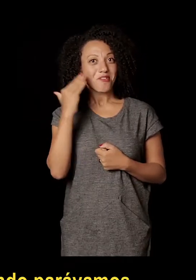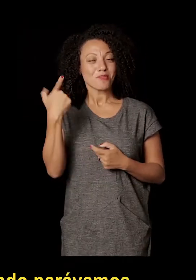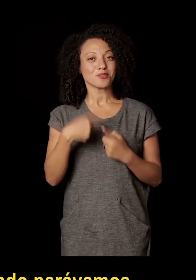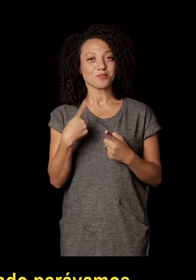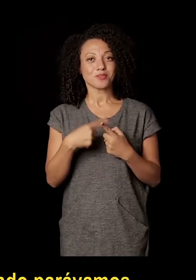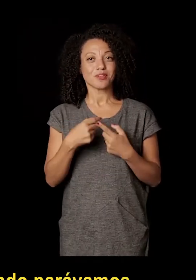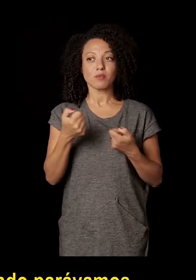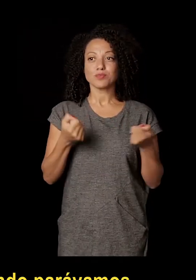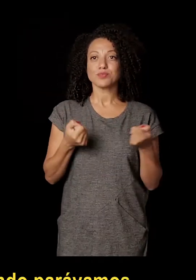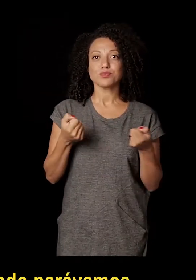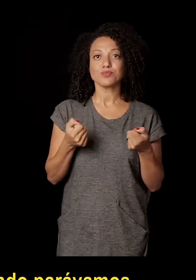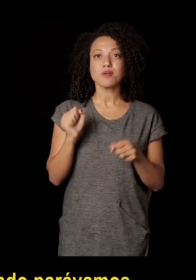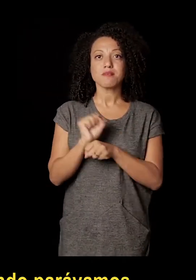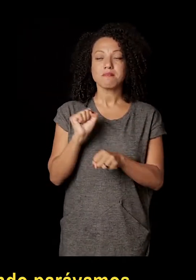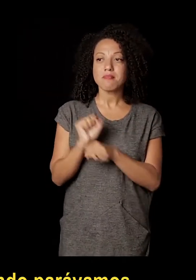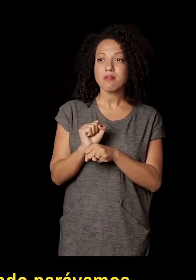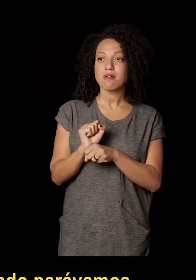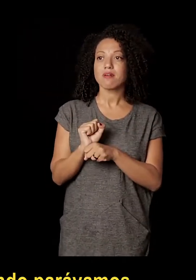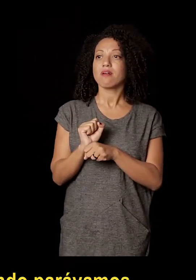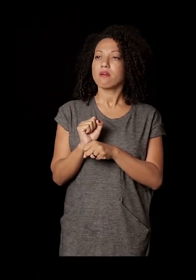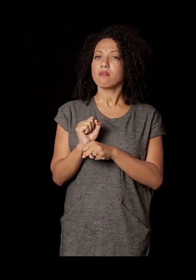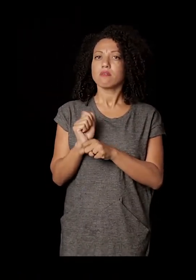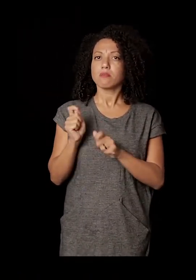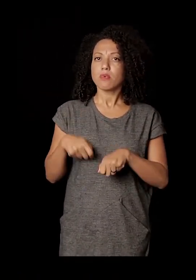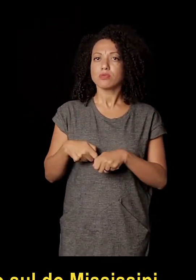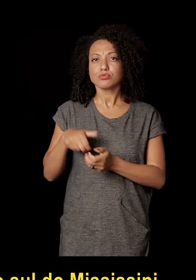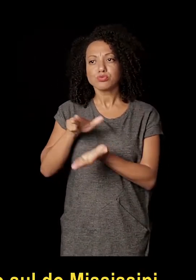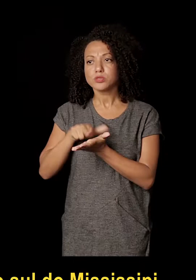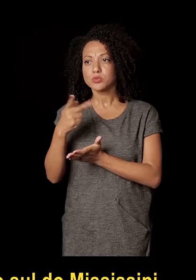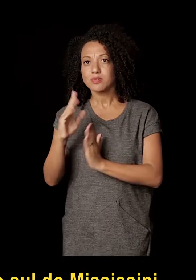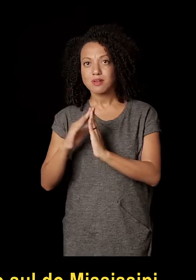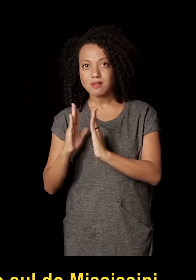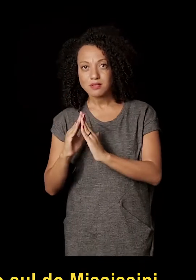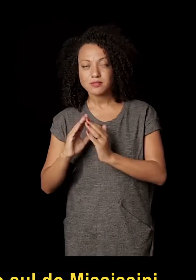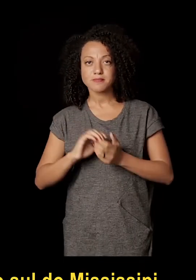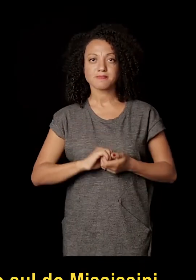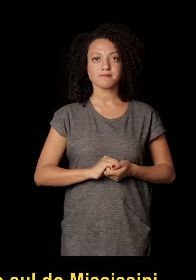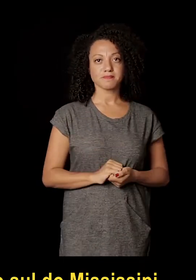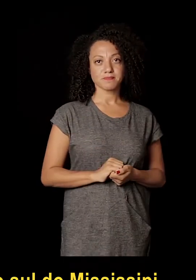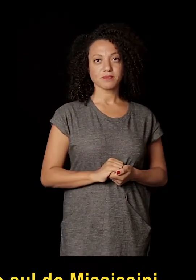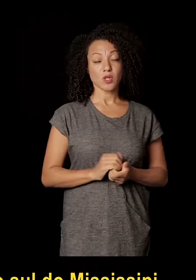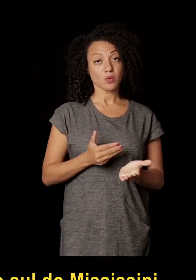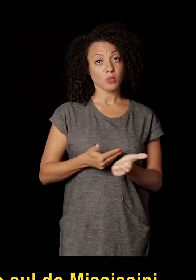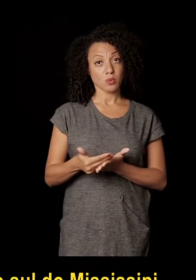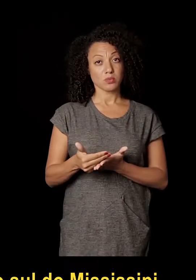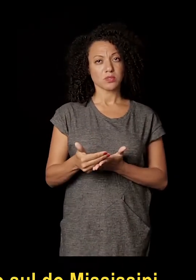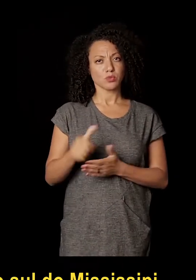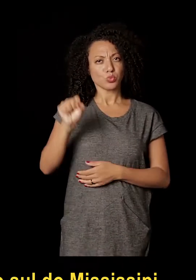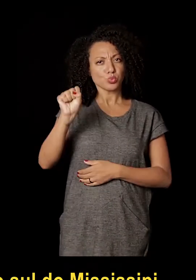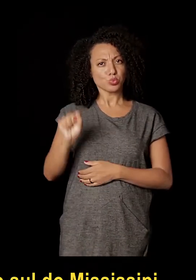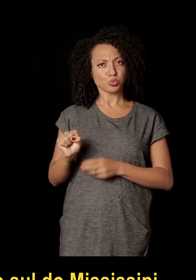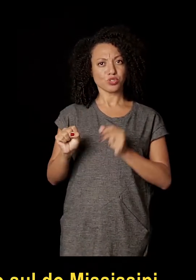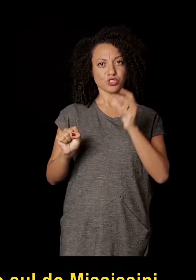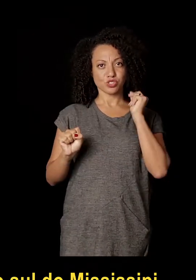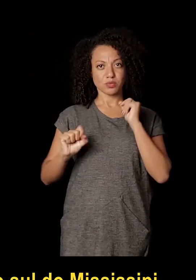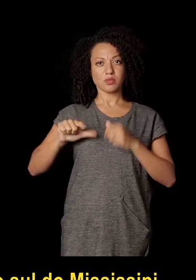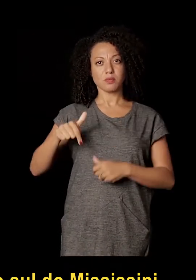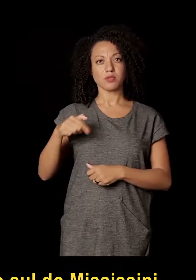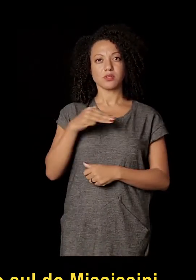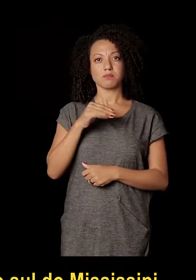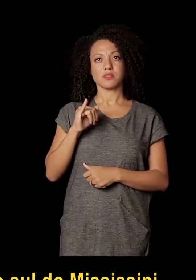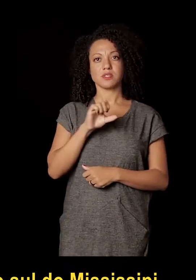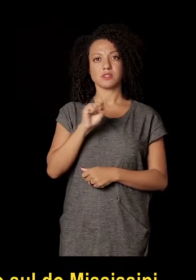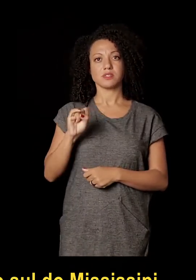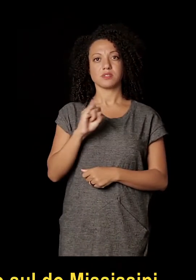just stopped and asked if we could spend the night with people. And we started through the South, through the old south of